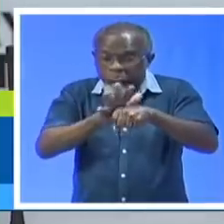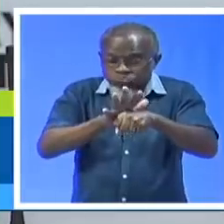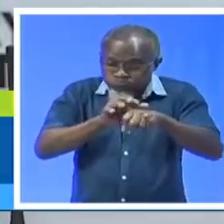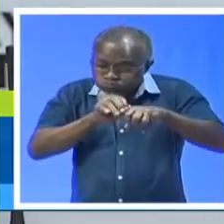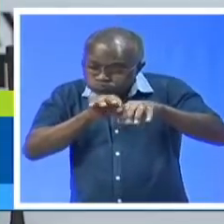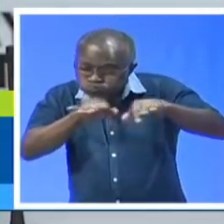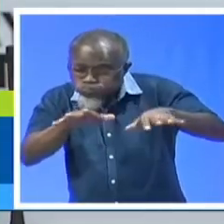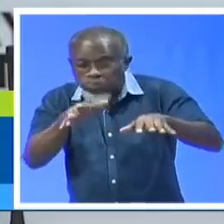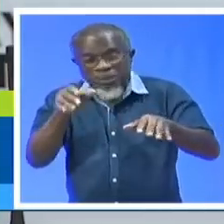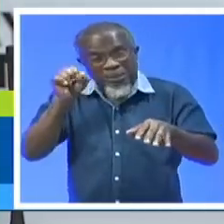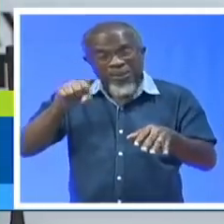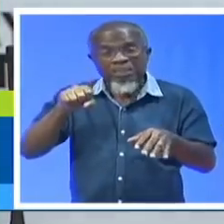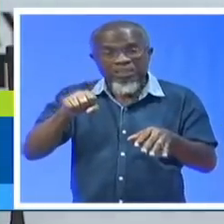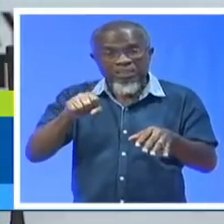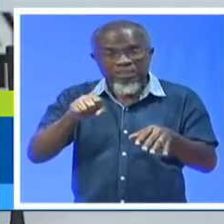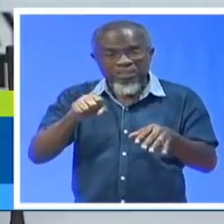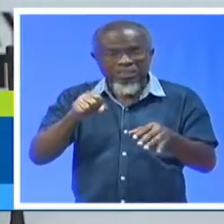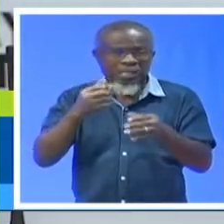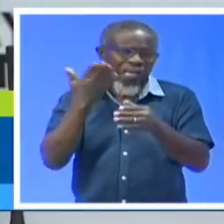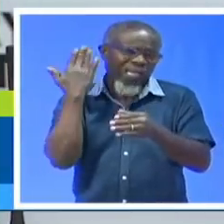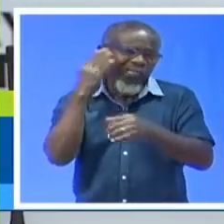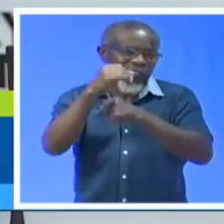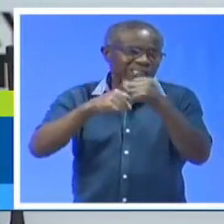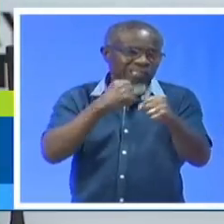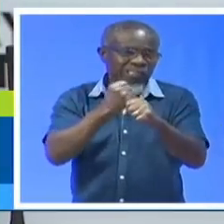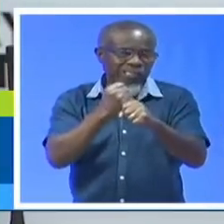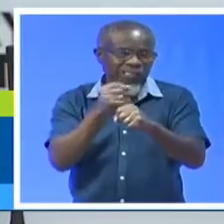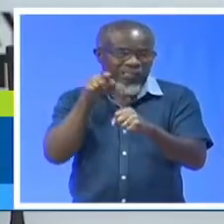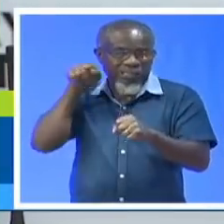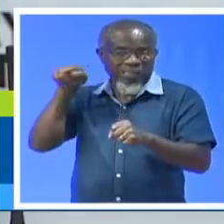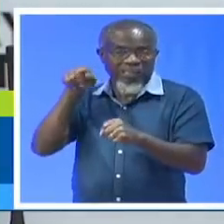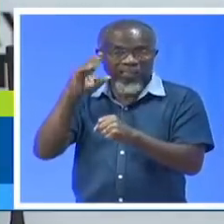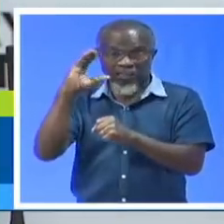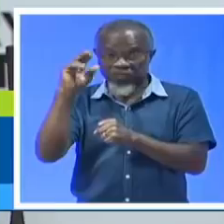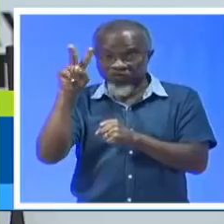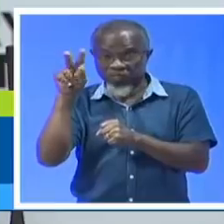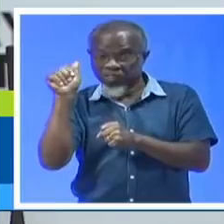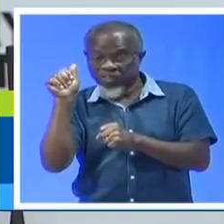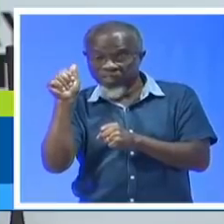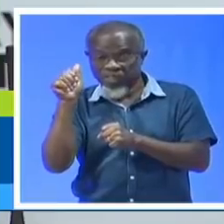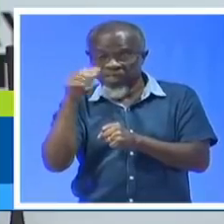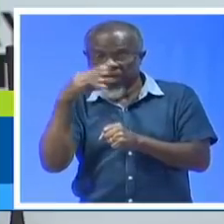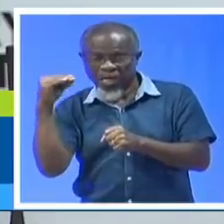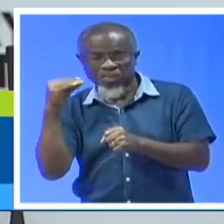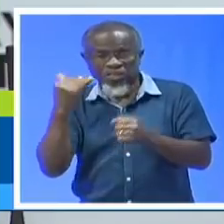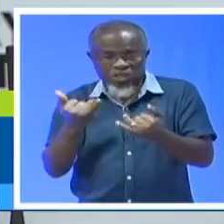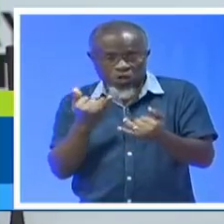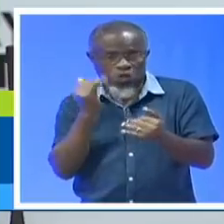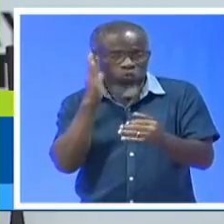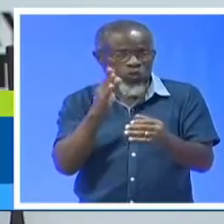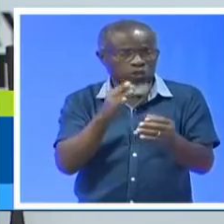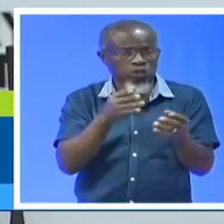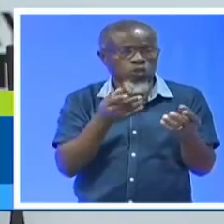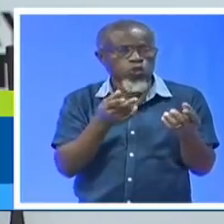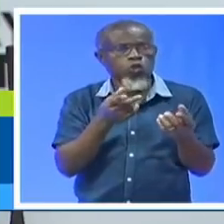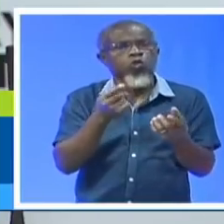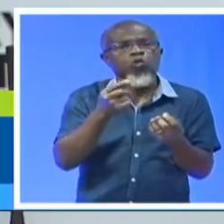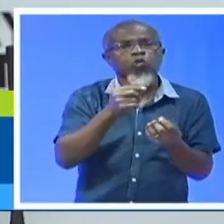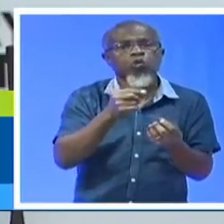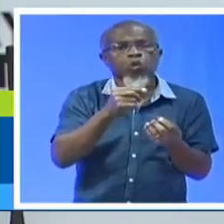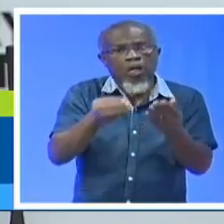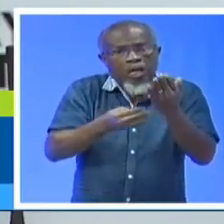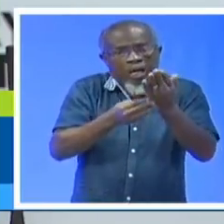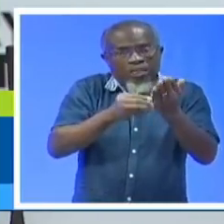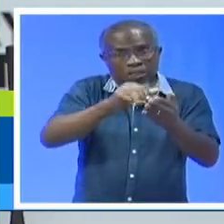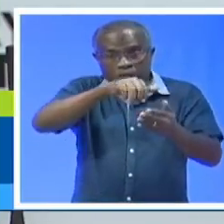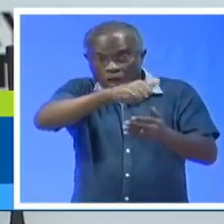year, we actioned at Couva especially, and doing it now at St. James and the other hospitals,